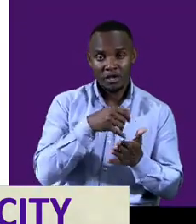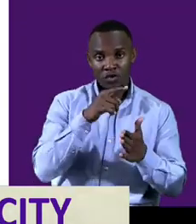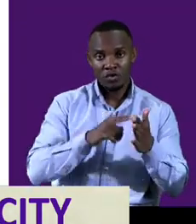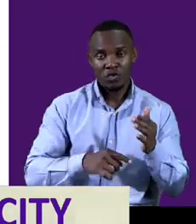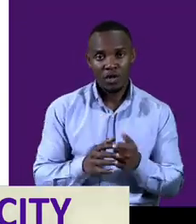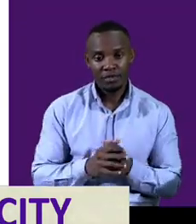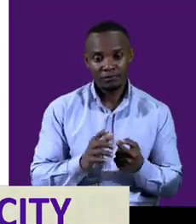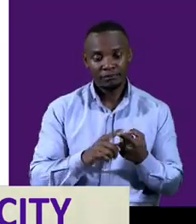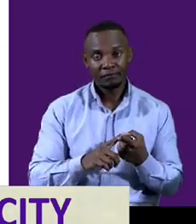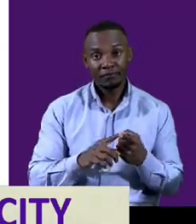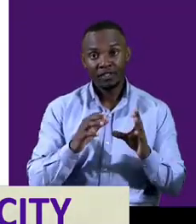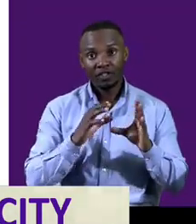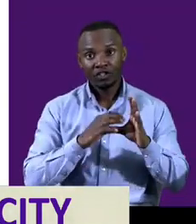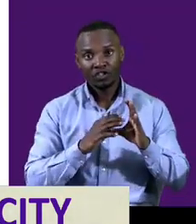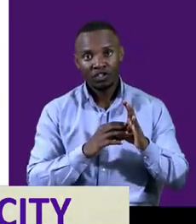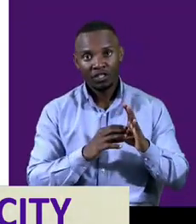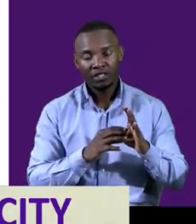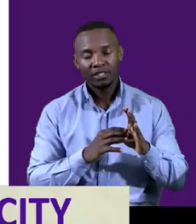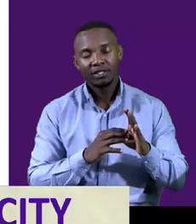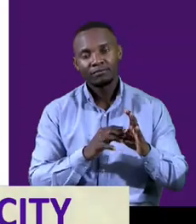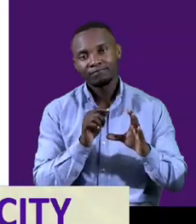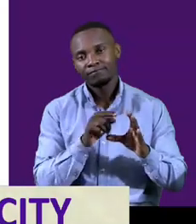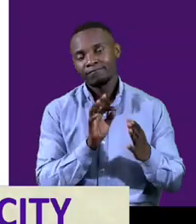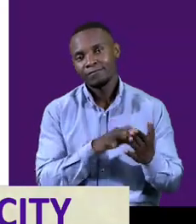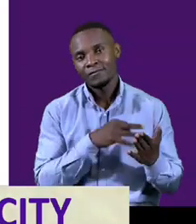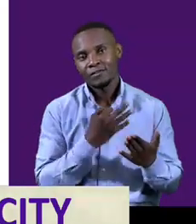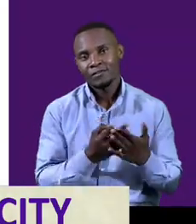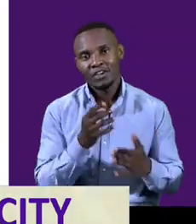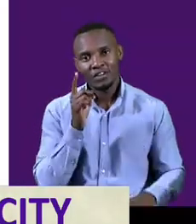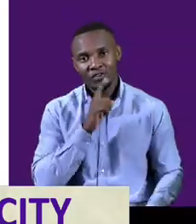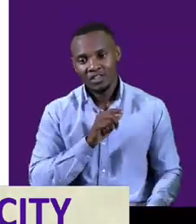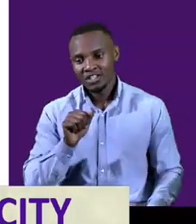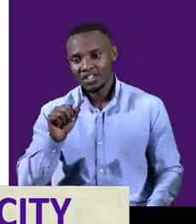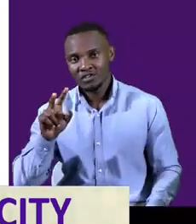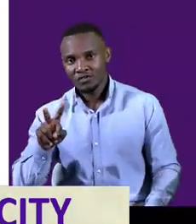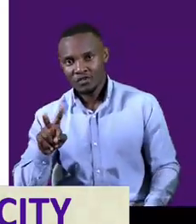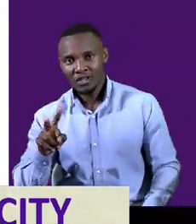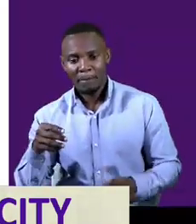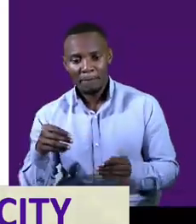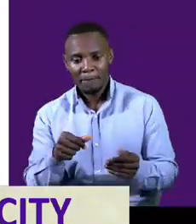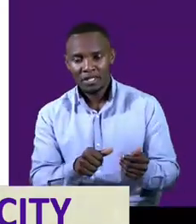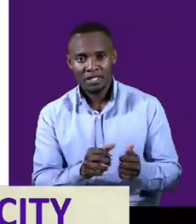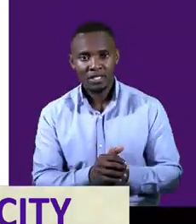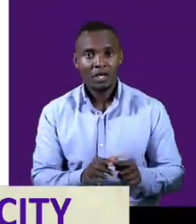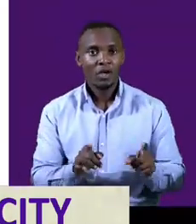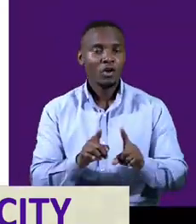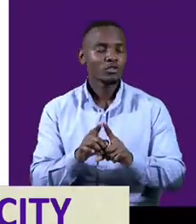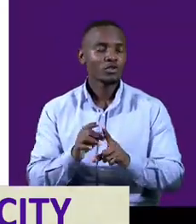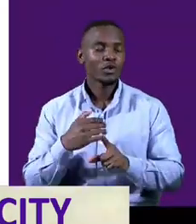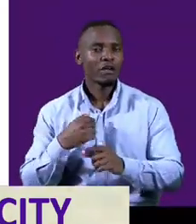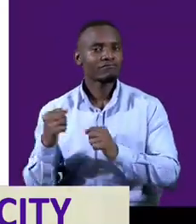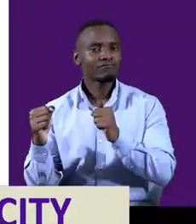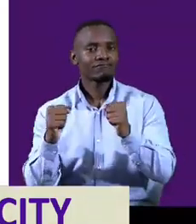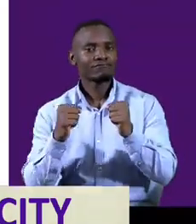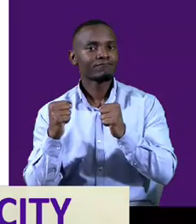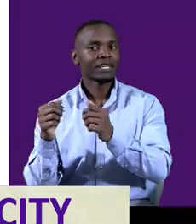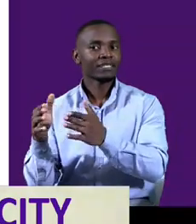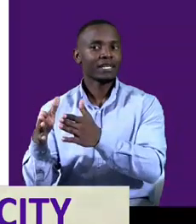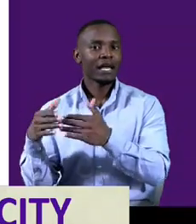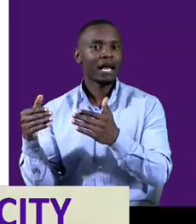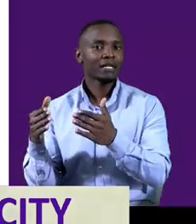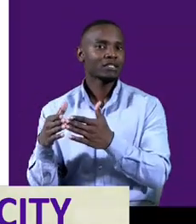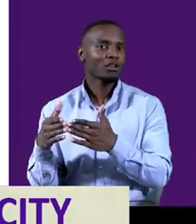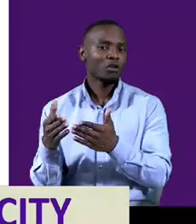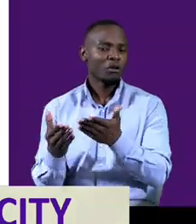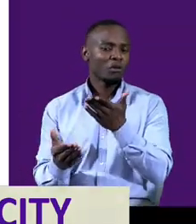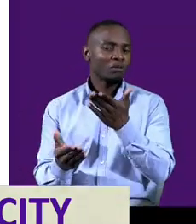the likes of Chelsea. No, Chelsea was beaten by Aston Villa. We have the mighty Arsenal. The mighty Arsenal, maybe the league